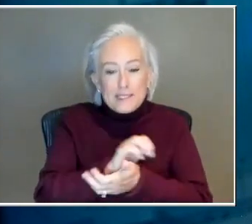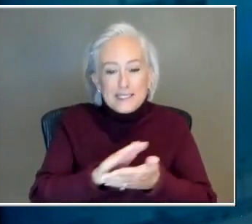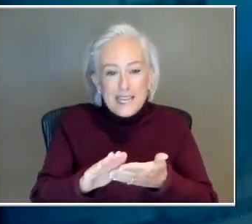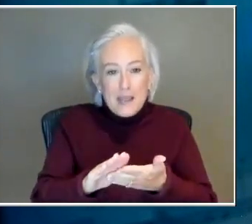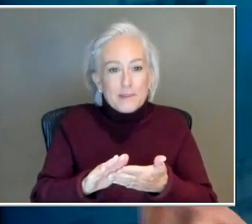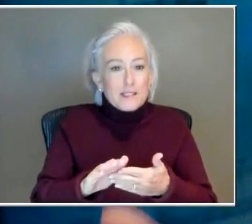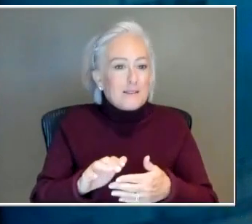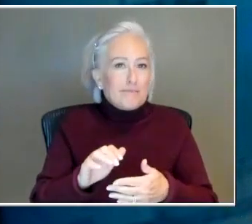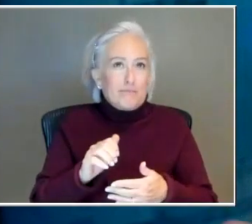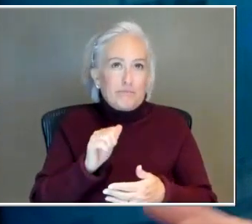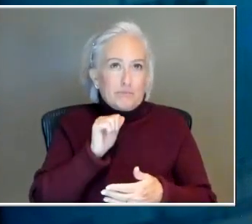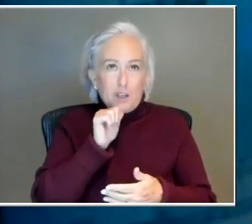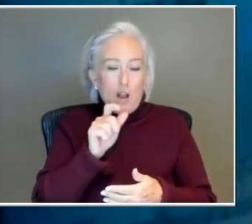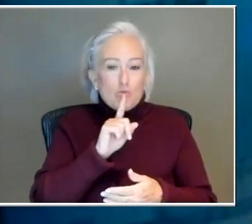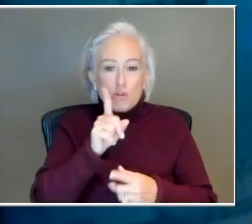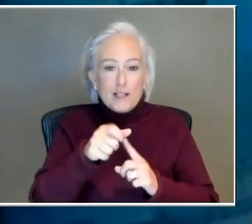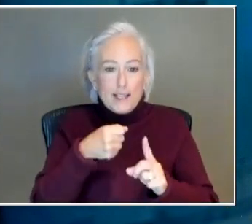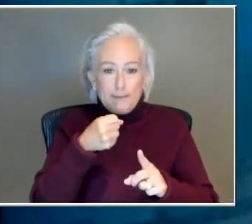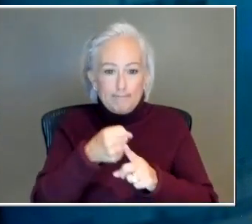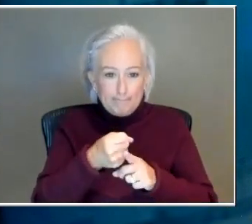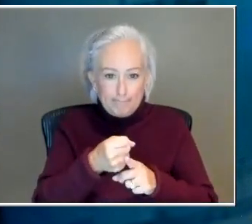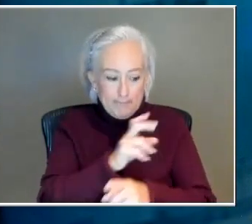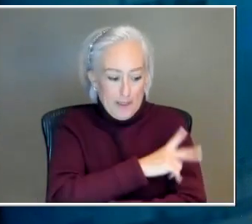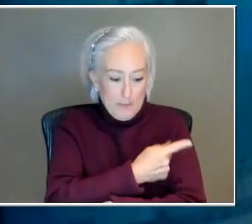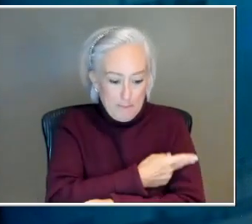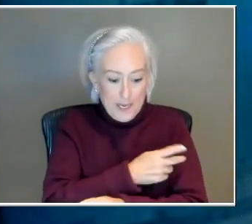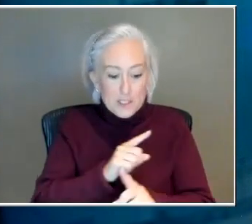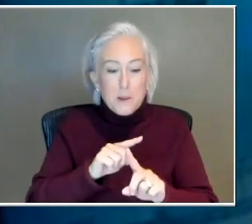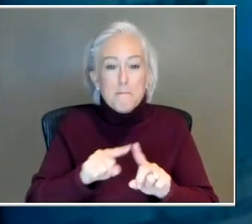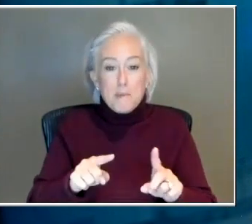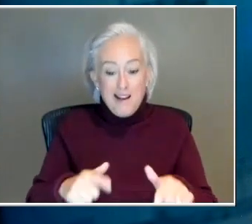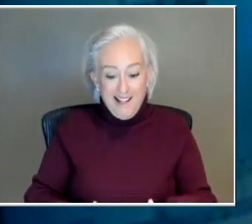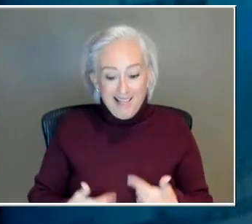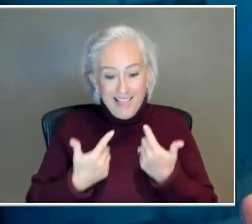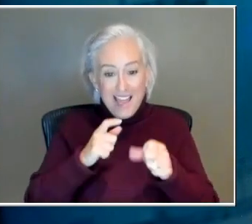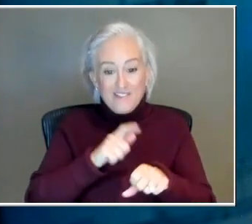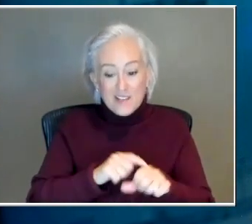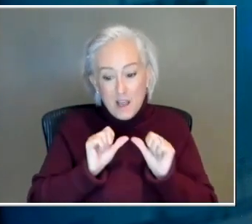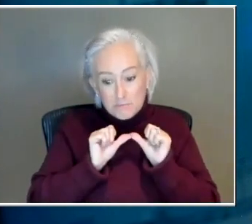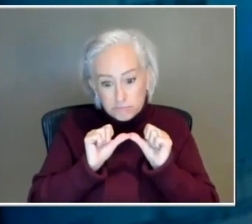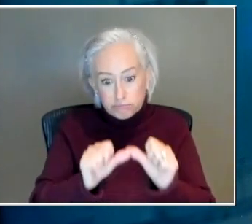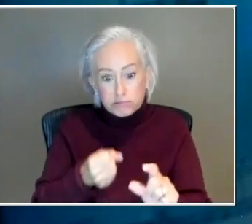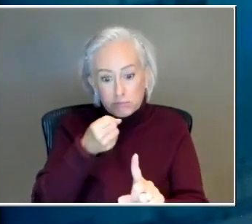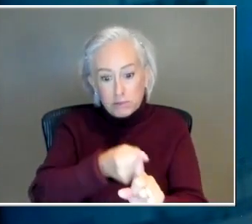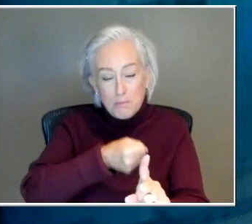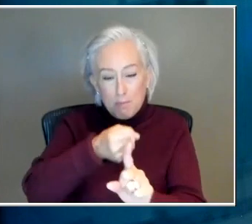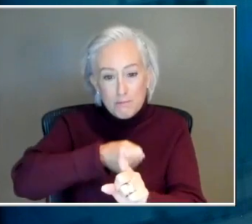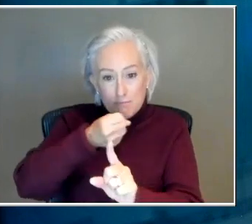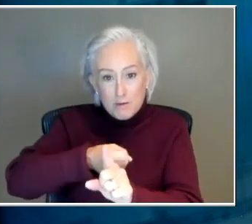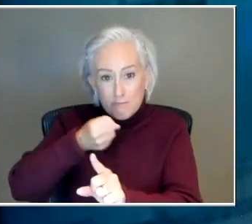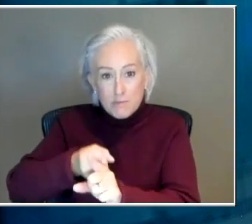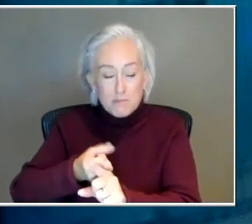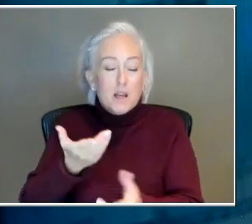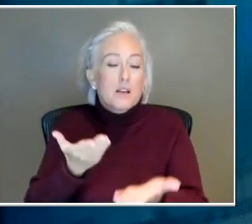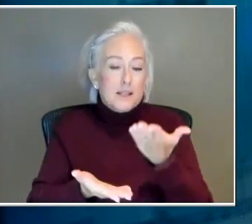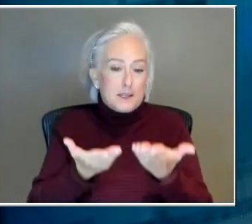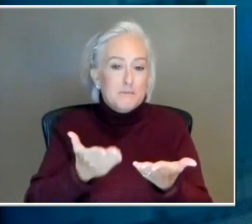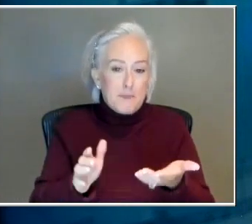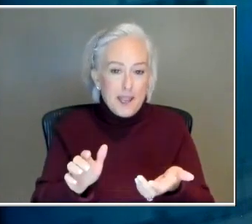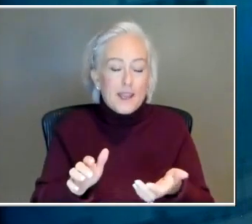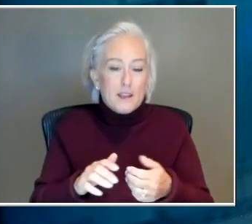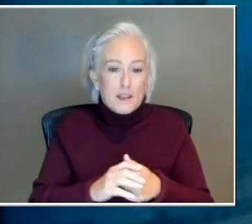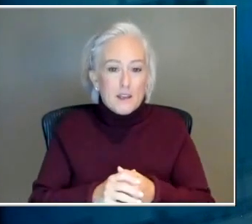to a patient, like they won't notice a change, but a lifelong time of epilepsy does. We talked about this increased risk of mental